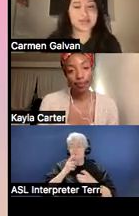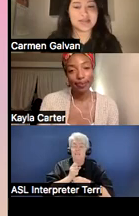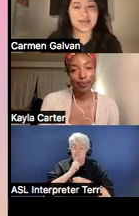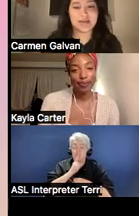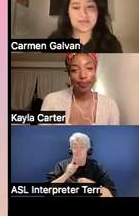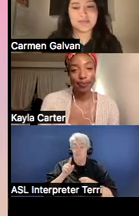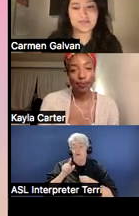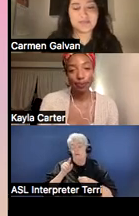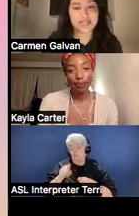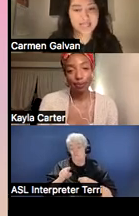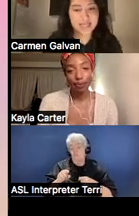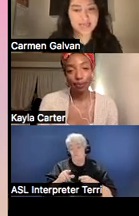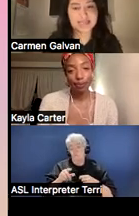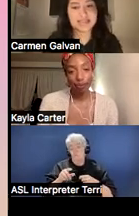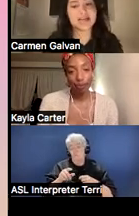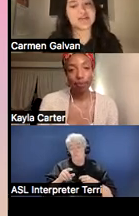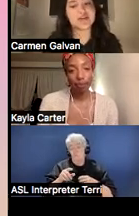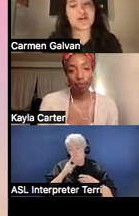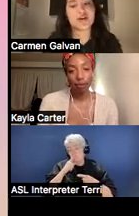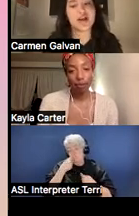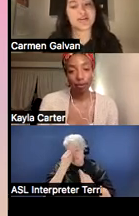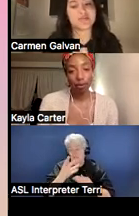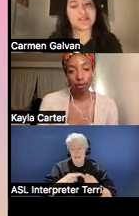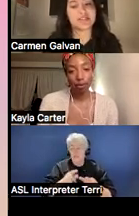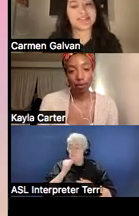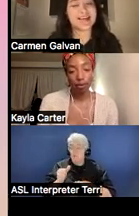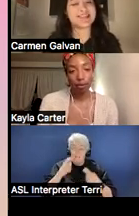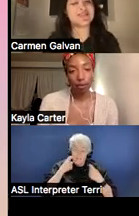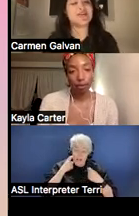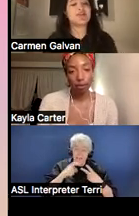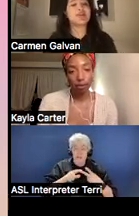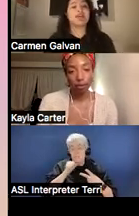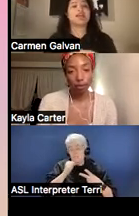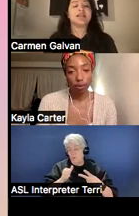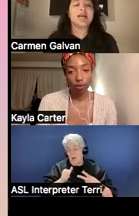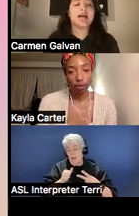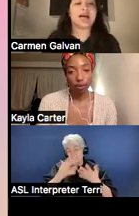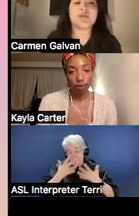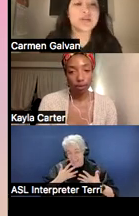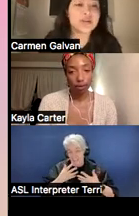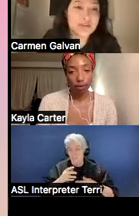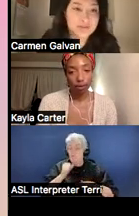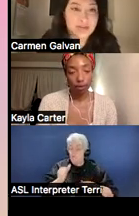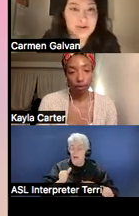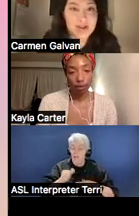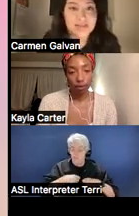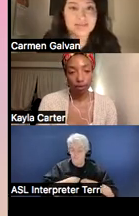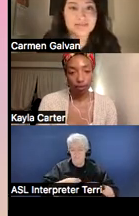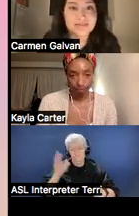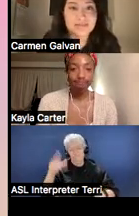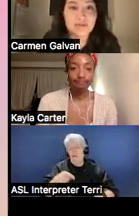we say that. And if you're not crying or experiencing sadness, you're not grieving. You can grieve without